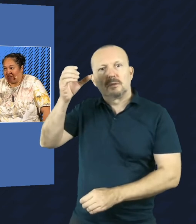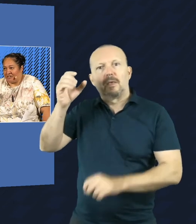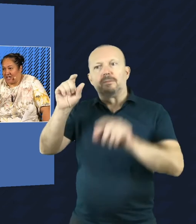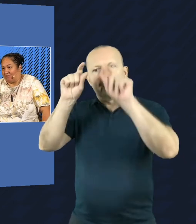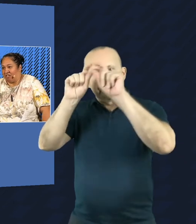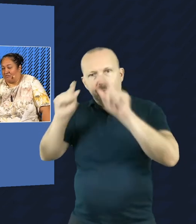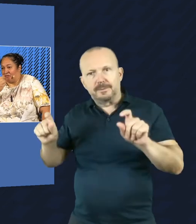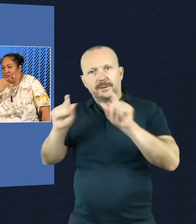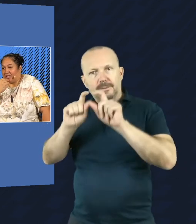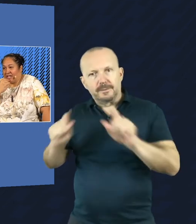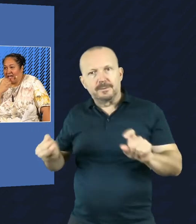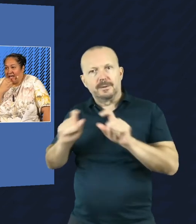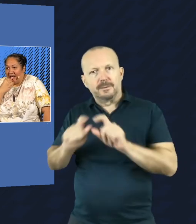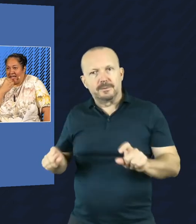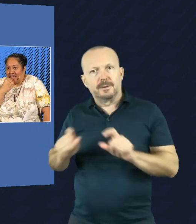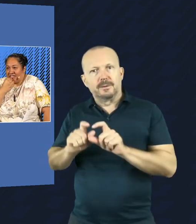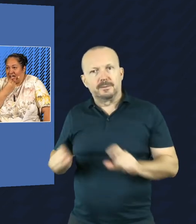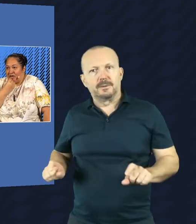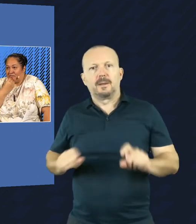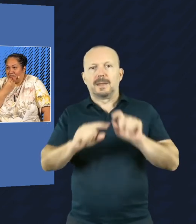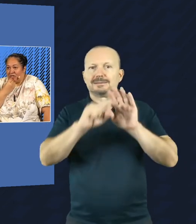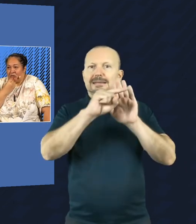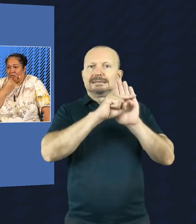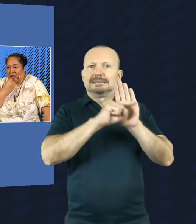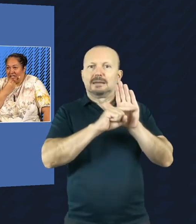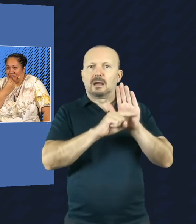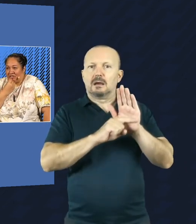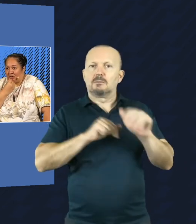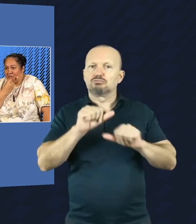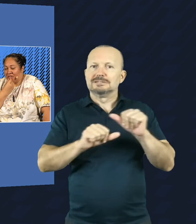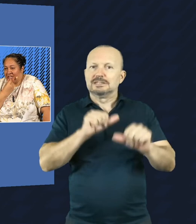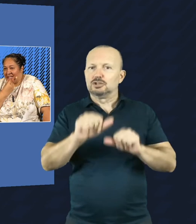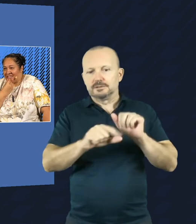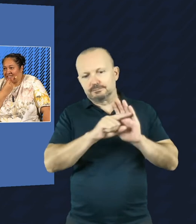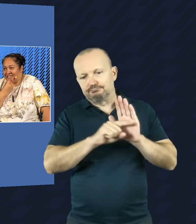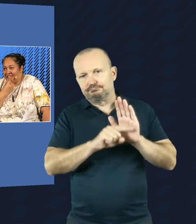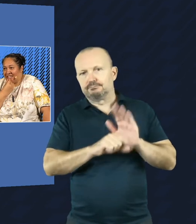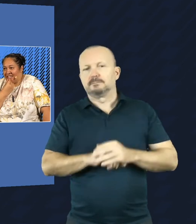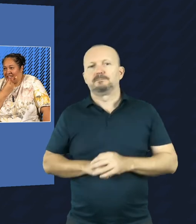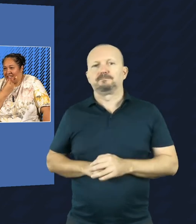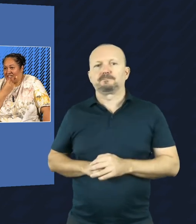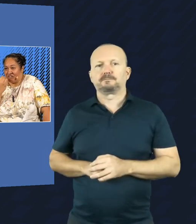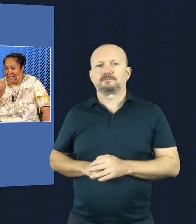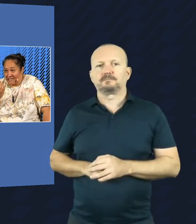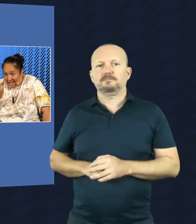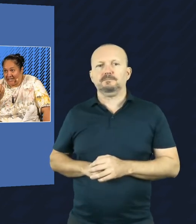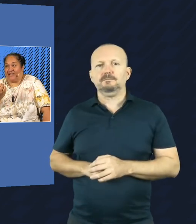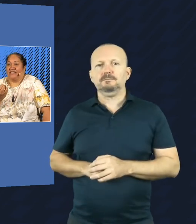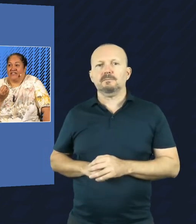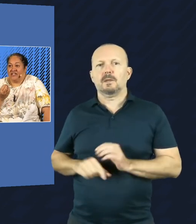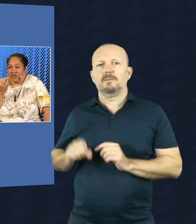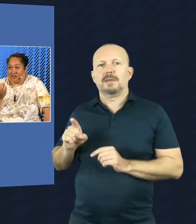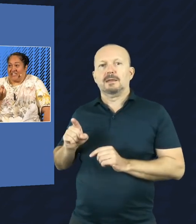to meet those kawa in the middle. And the horopaki up the top, that's the integrated